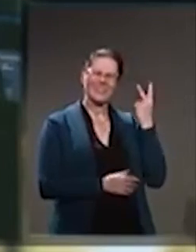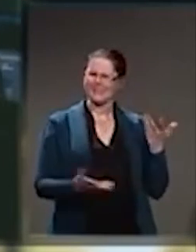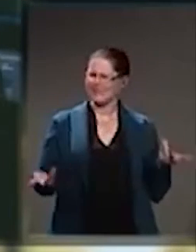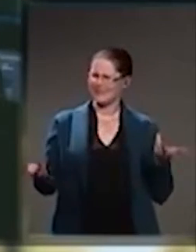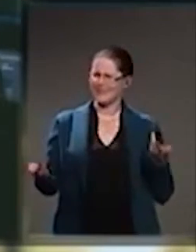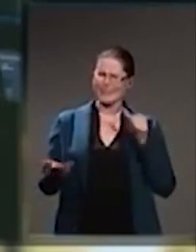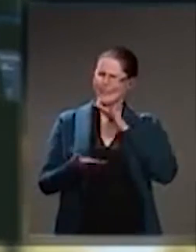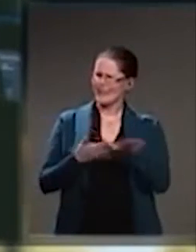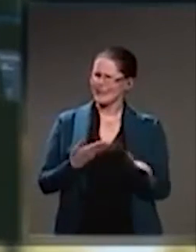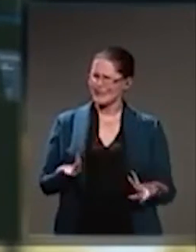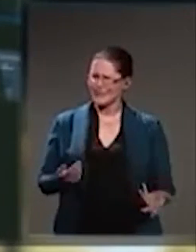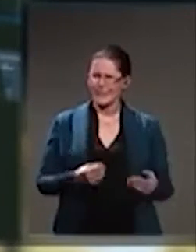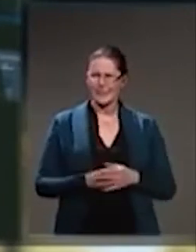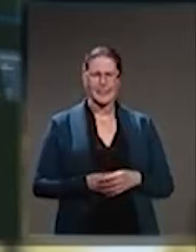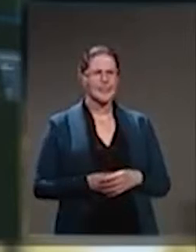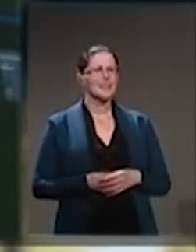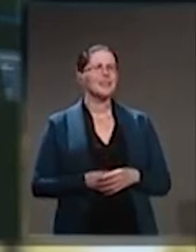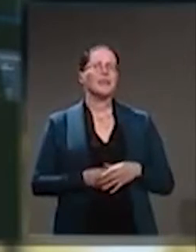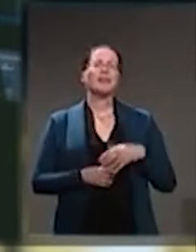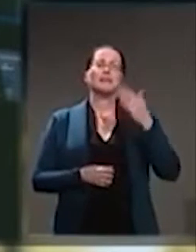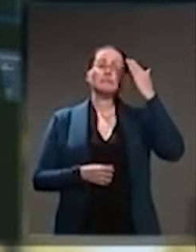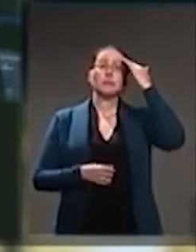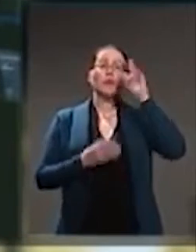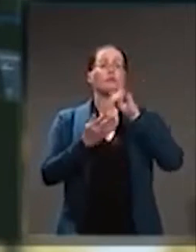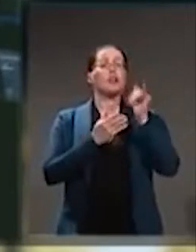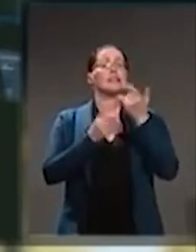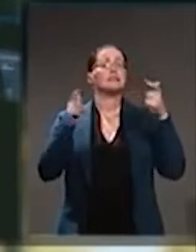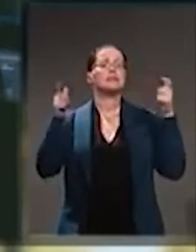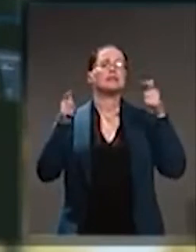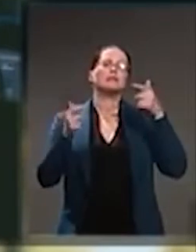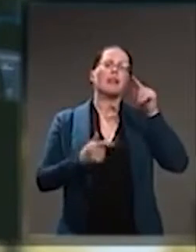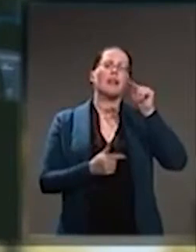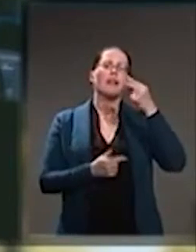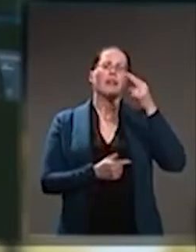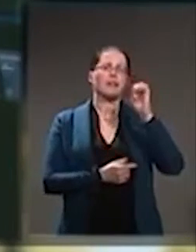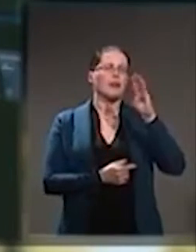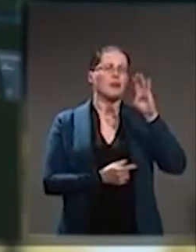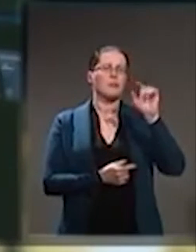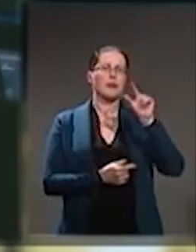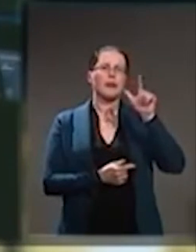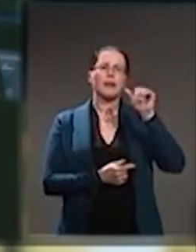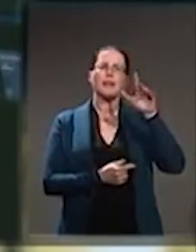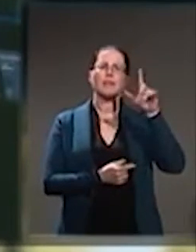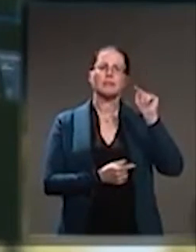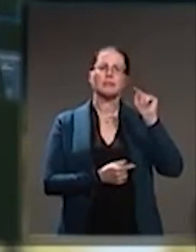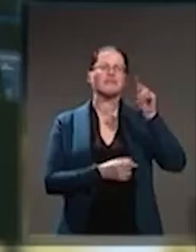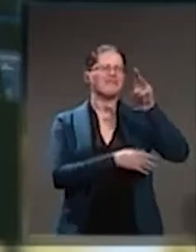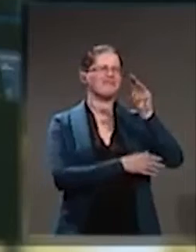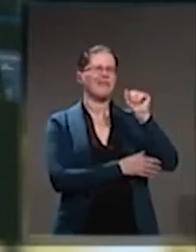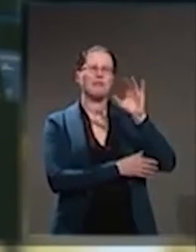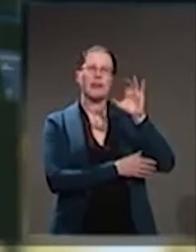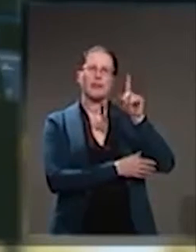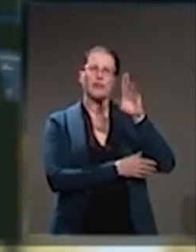hey, that's not it's nice. been almost a year since the Big Lift project started on the McDonald Bridge. While Halifax Harbour Bridges says they are making